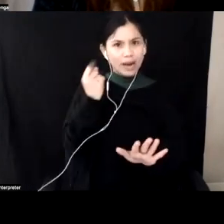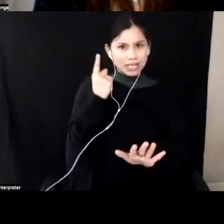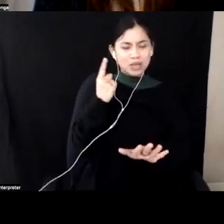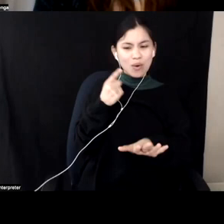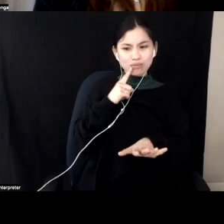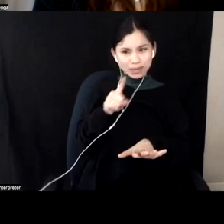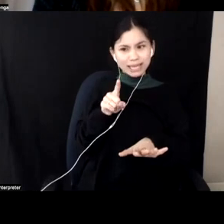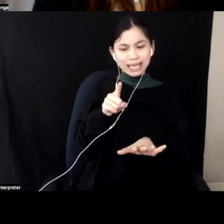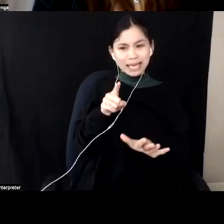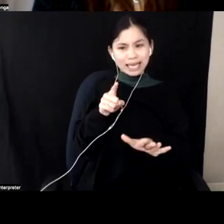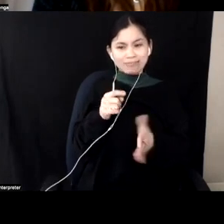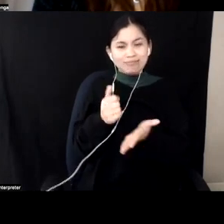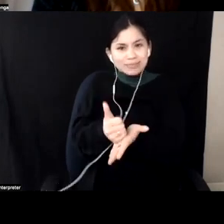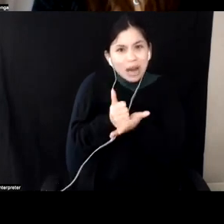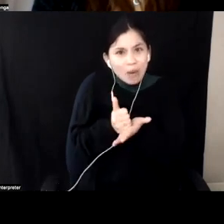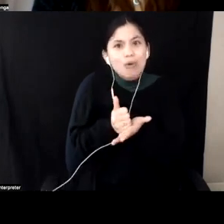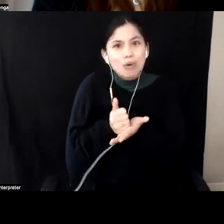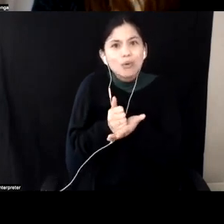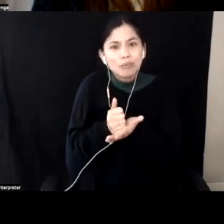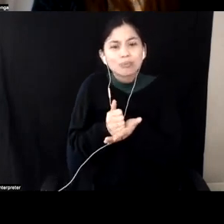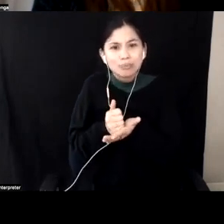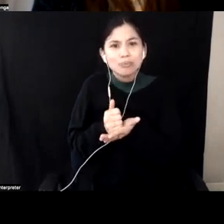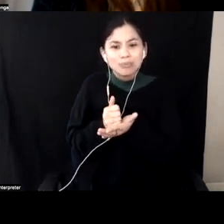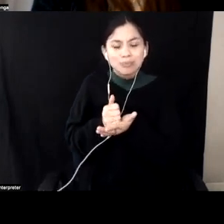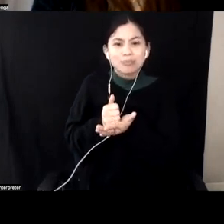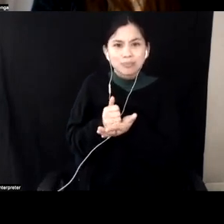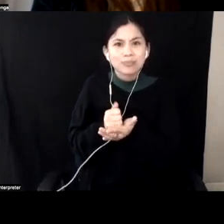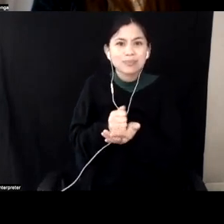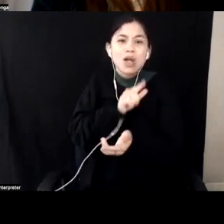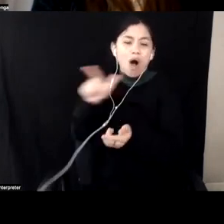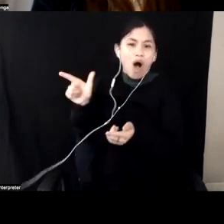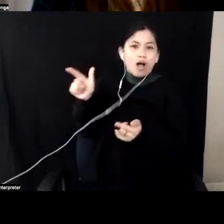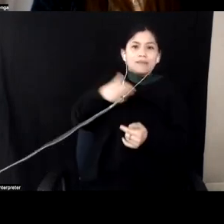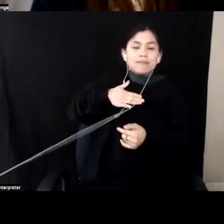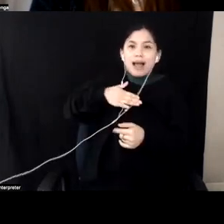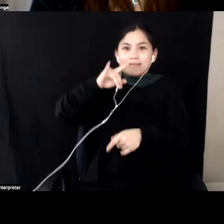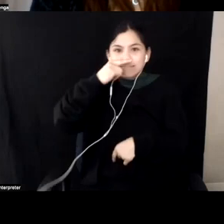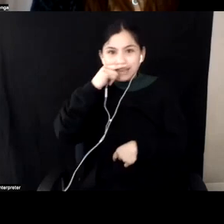to kind of fill in the blanks. All of my children sign,